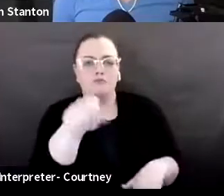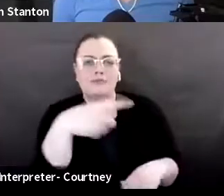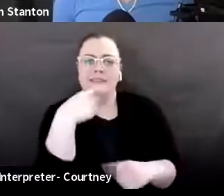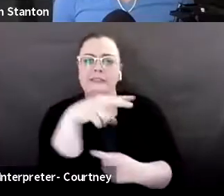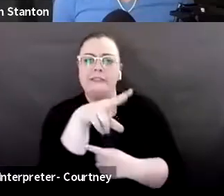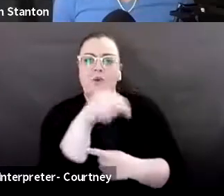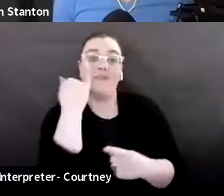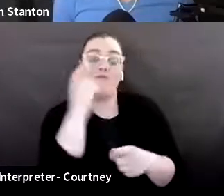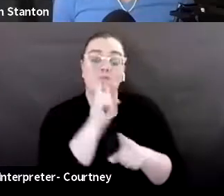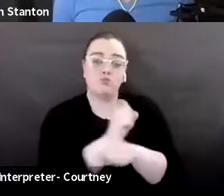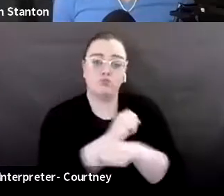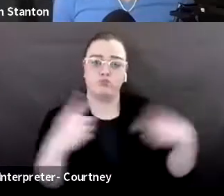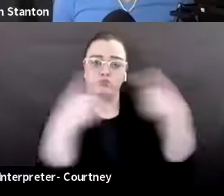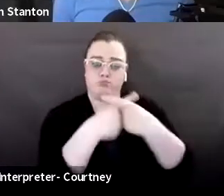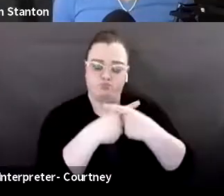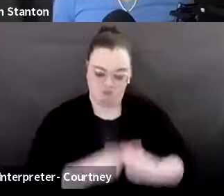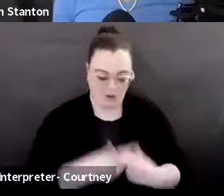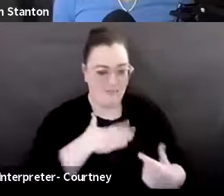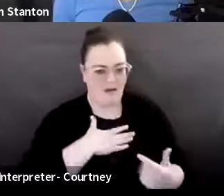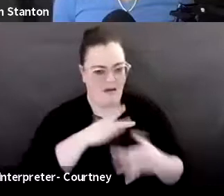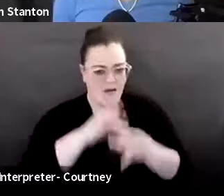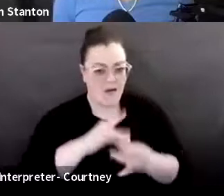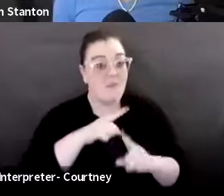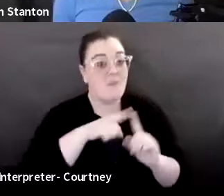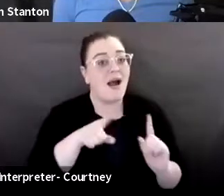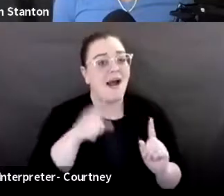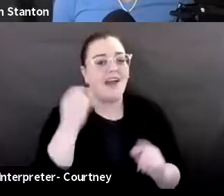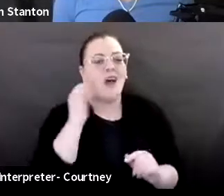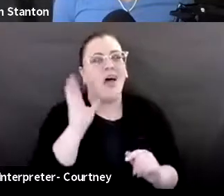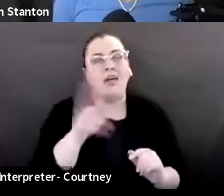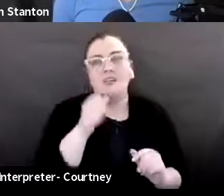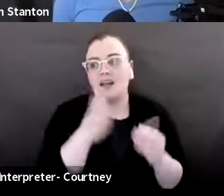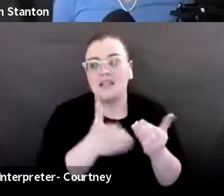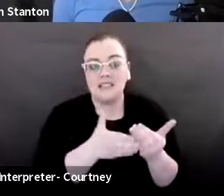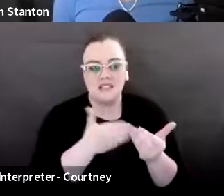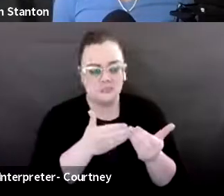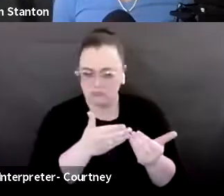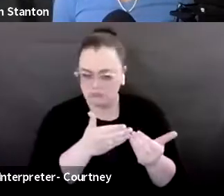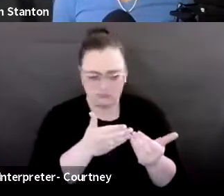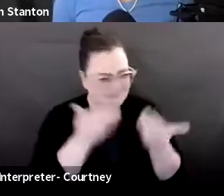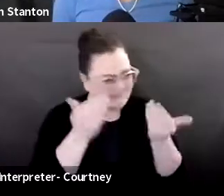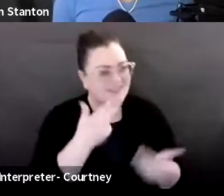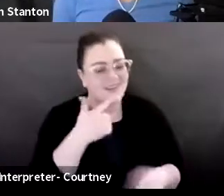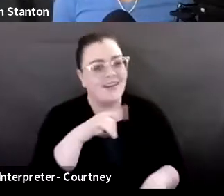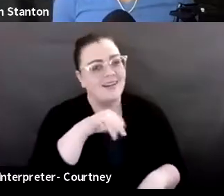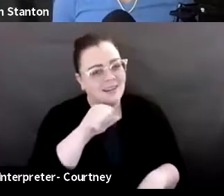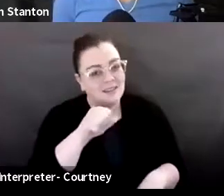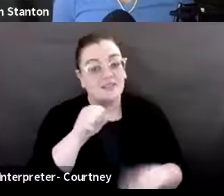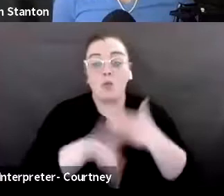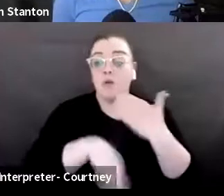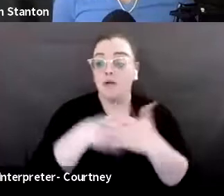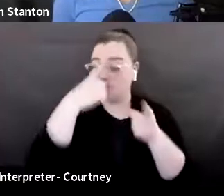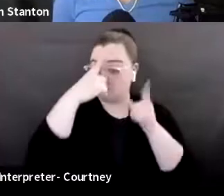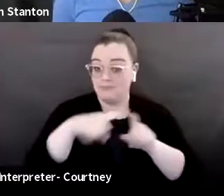to some things, but for opportunities that are not convenient, say yes to everything. We all said yes to be a part of this